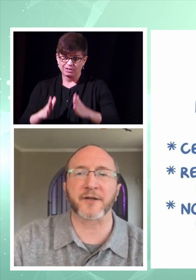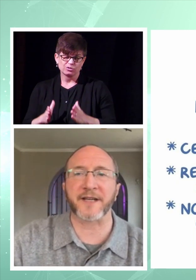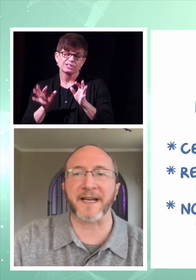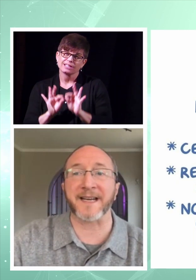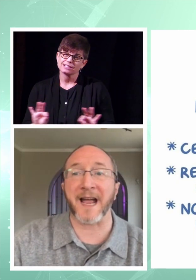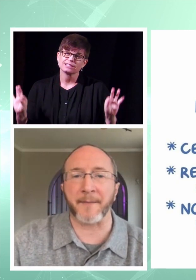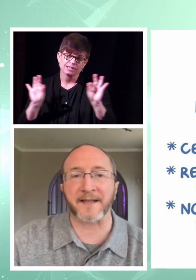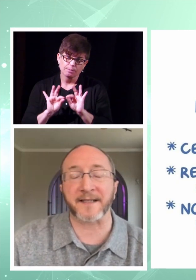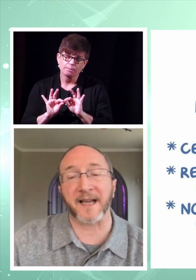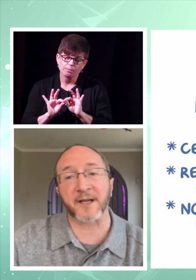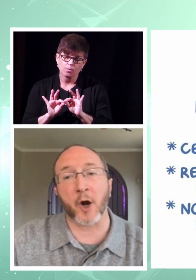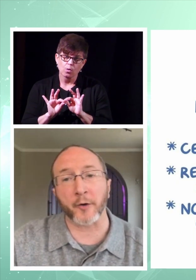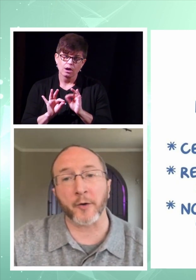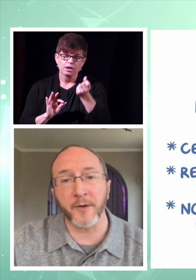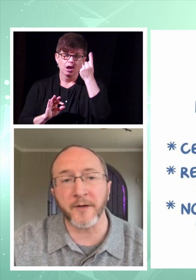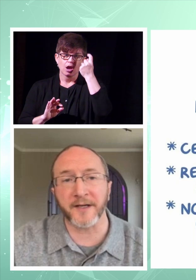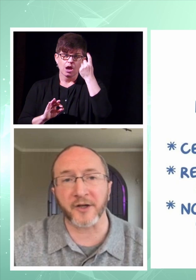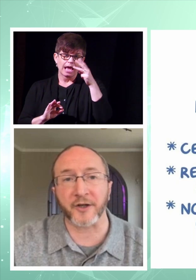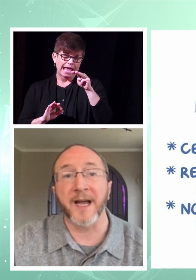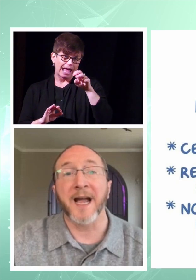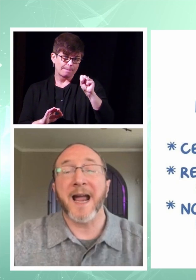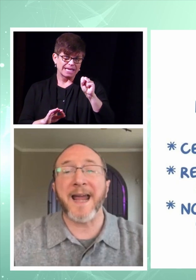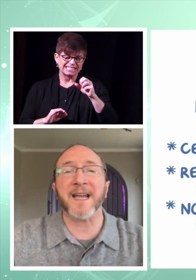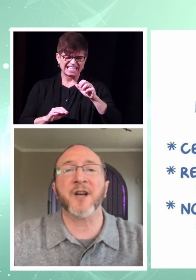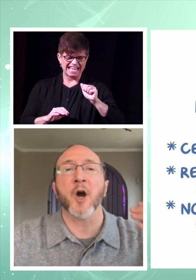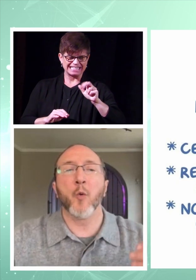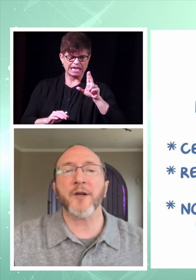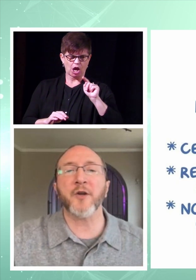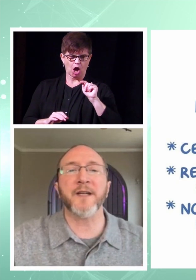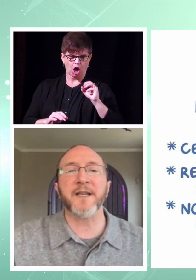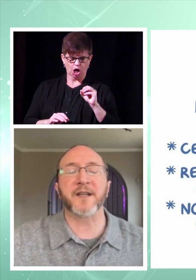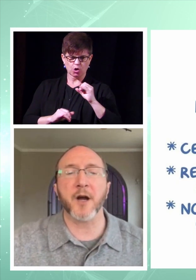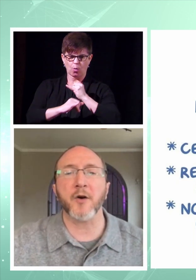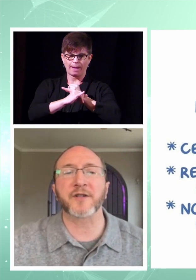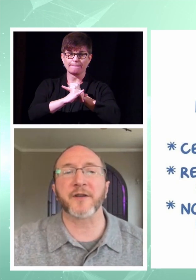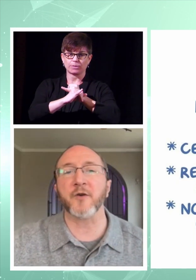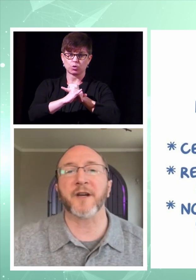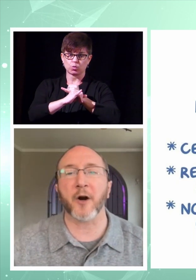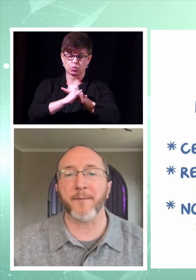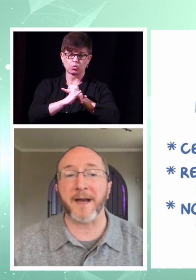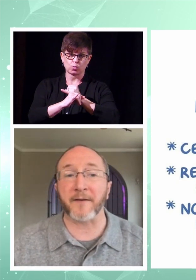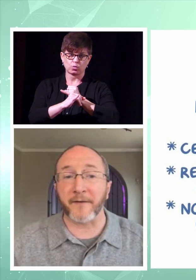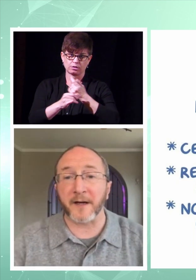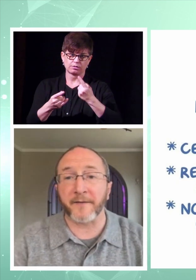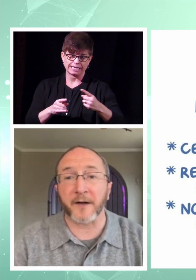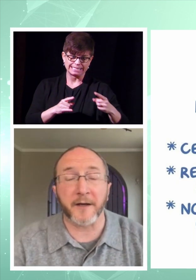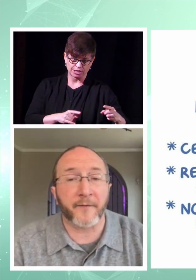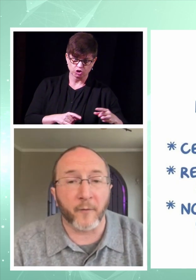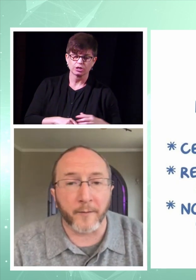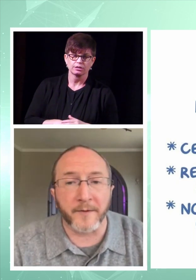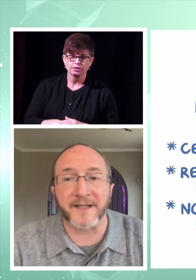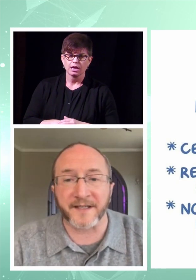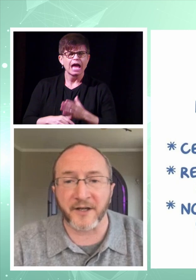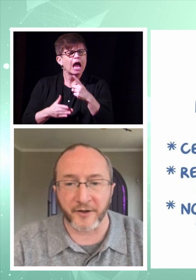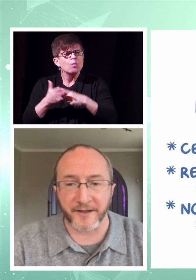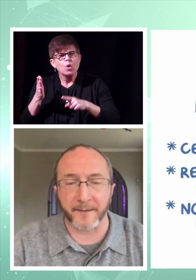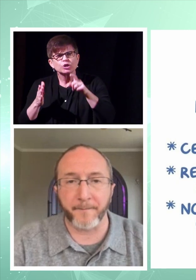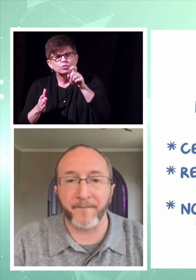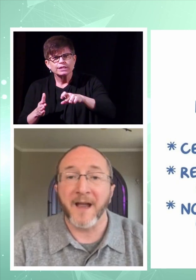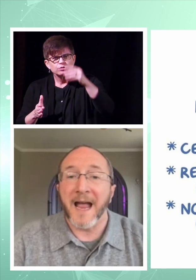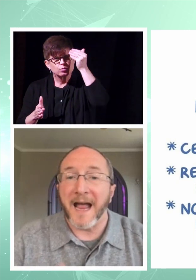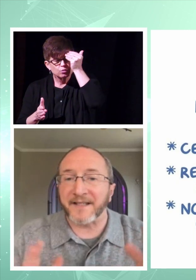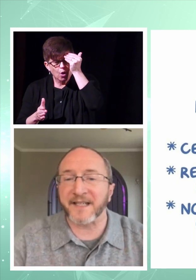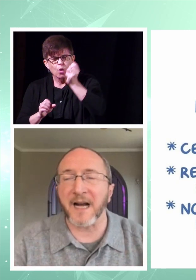start to understand MS as an autoimmune condition and what you need to know so that you can help make very, very informed